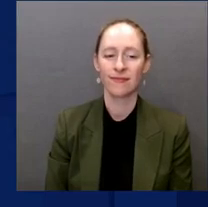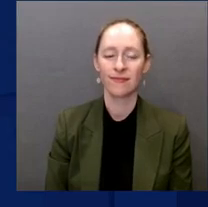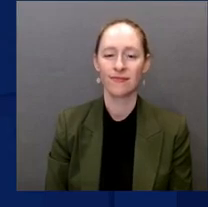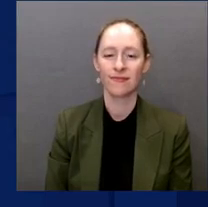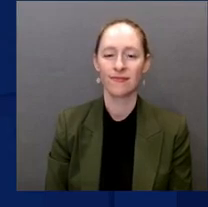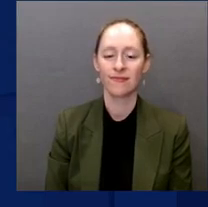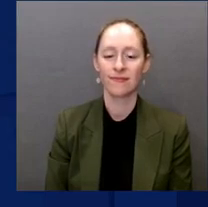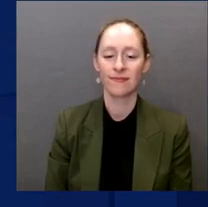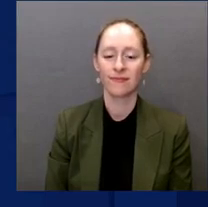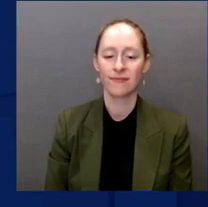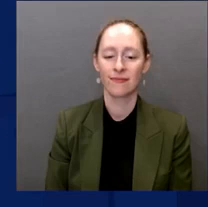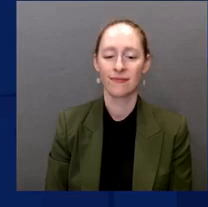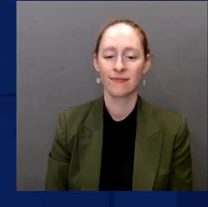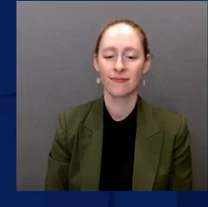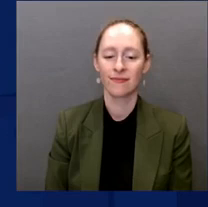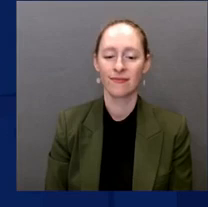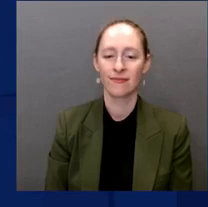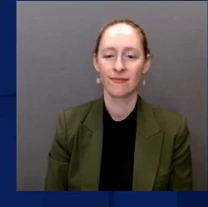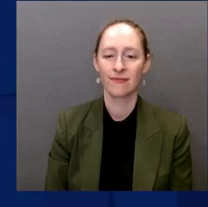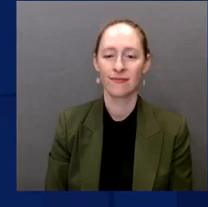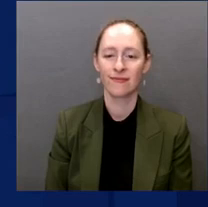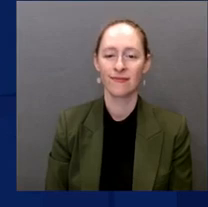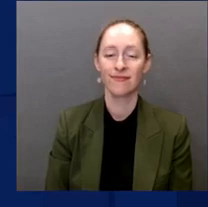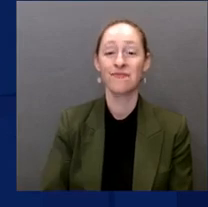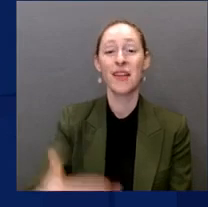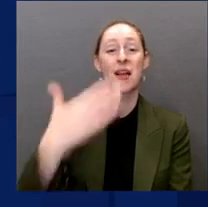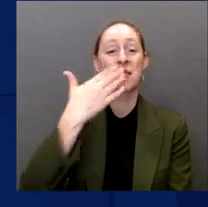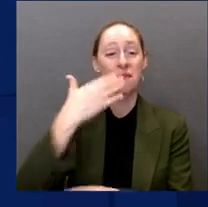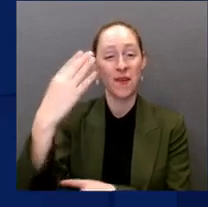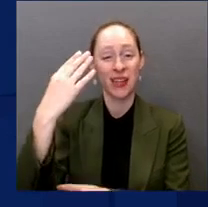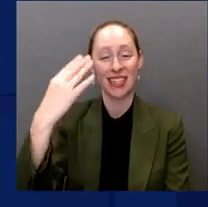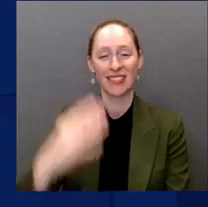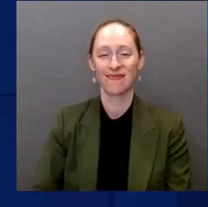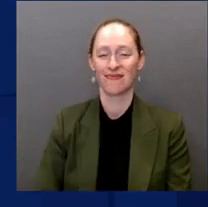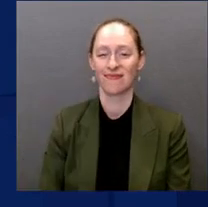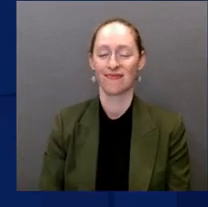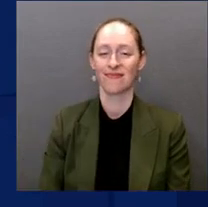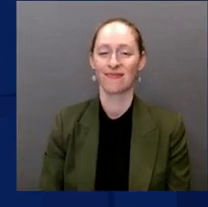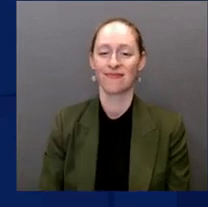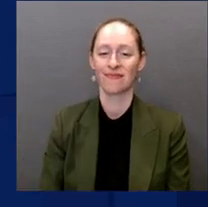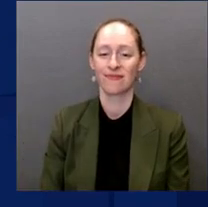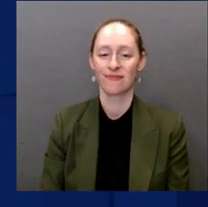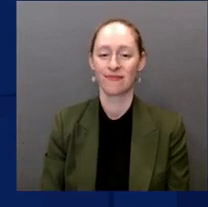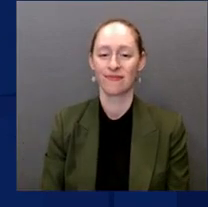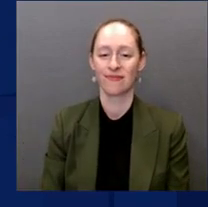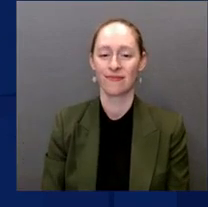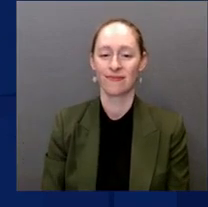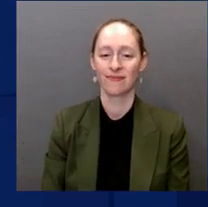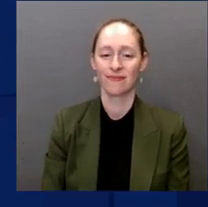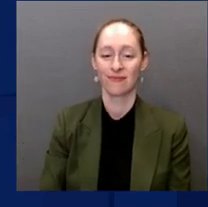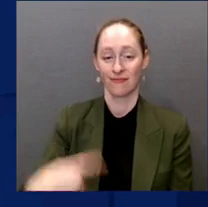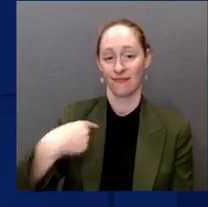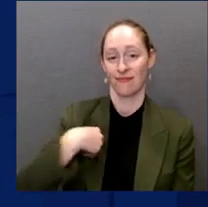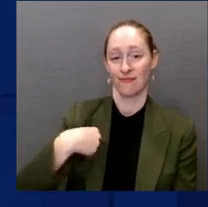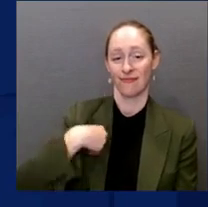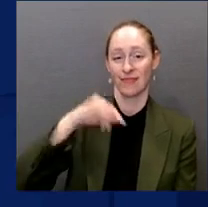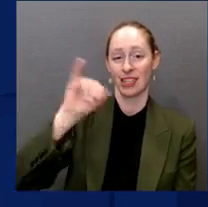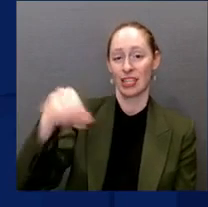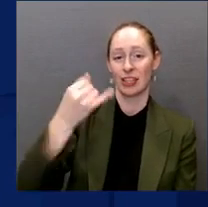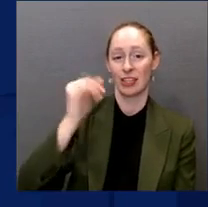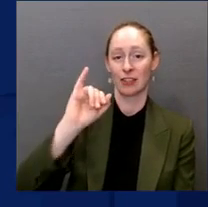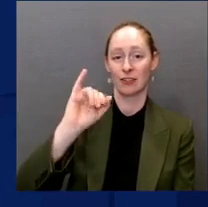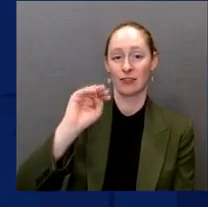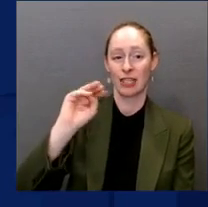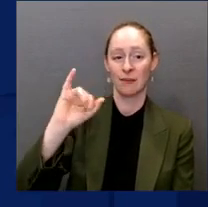Great morning, all. I'm Jamika Mills, a researcher, writer, and mother originally from Oakland,